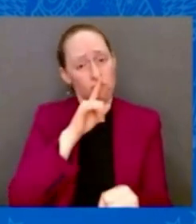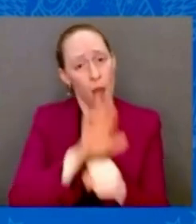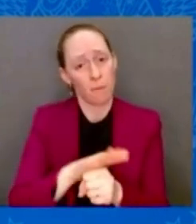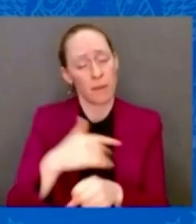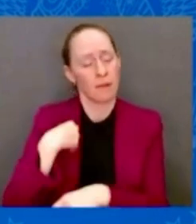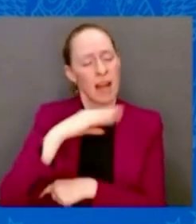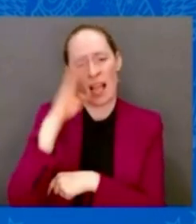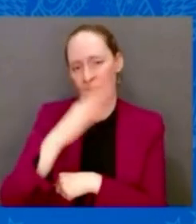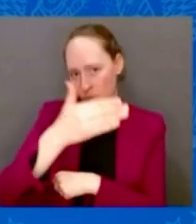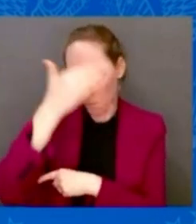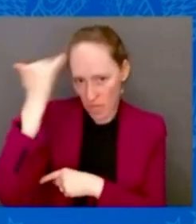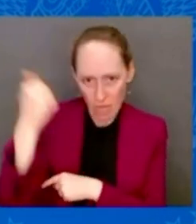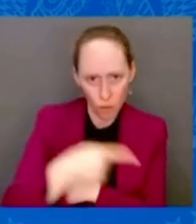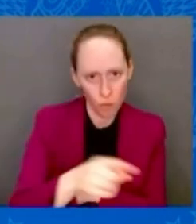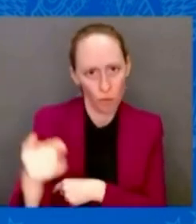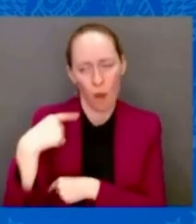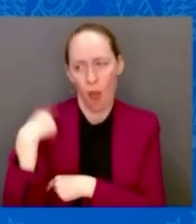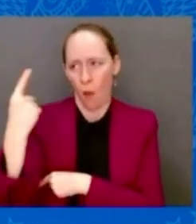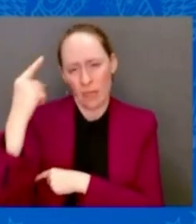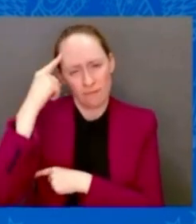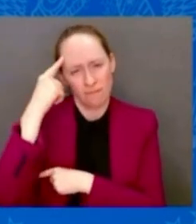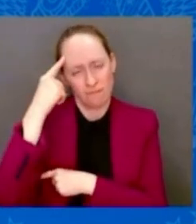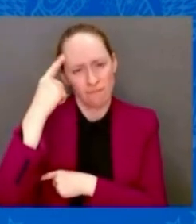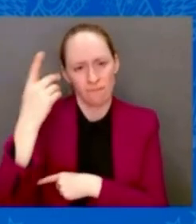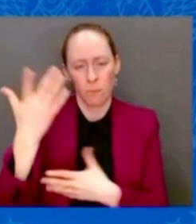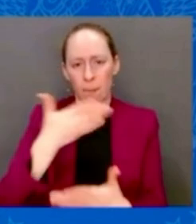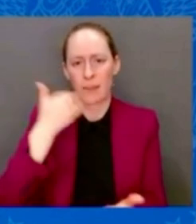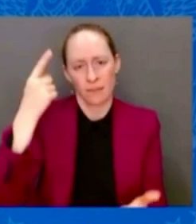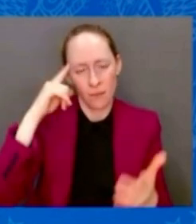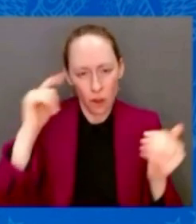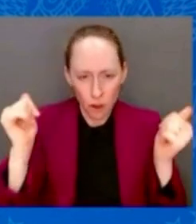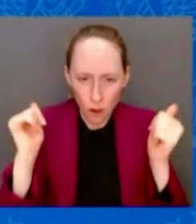and may God protect all firefighters. Thank you.